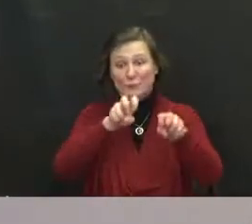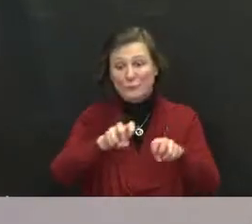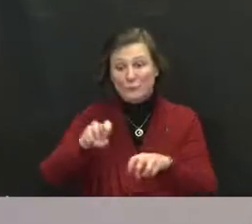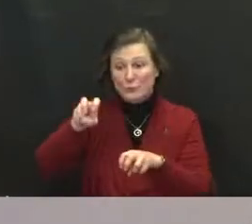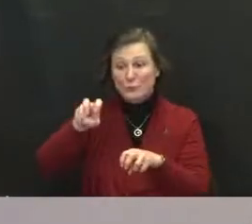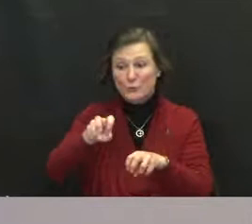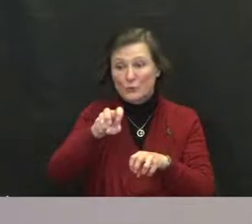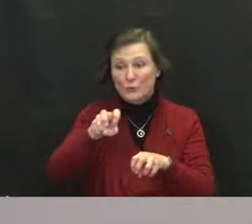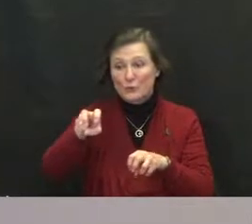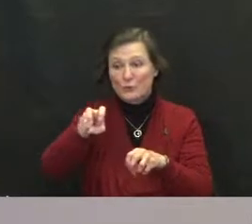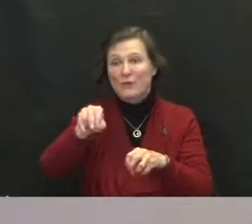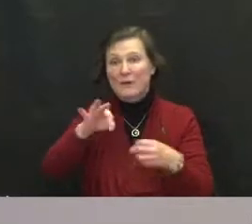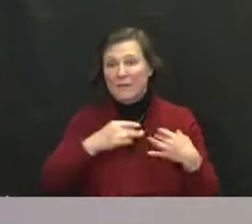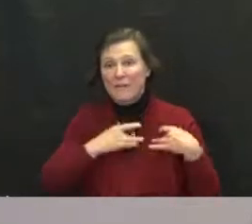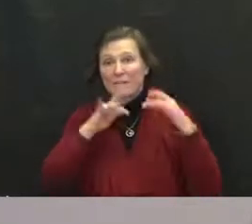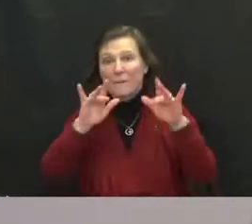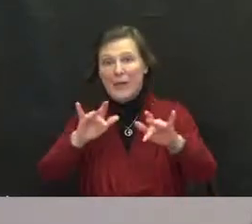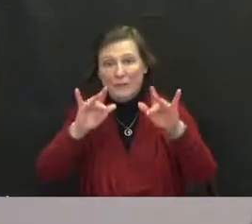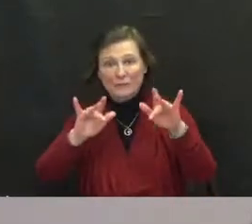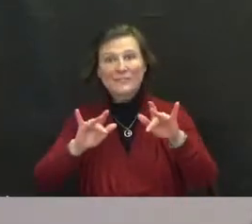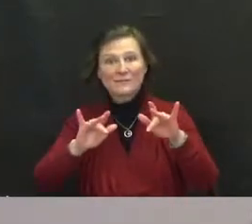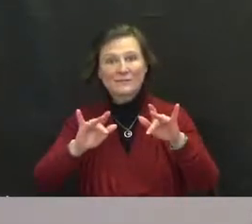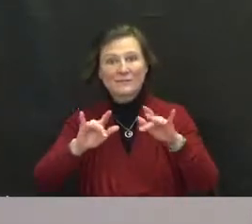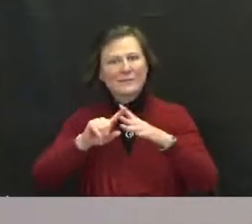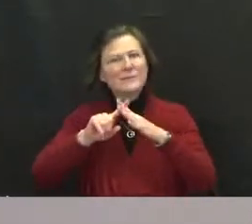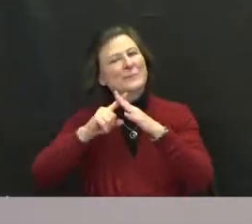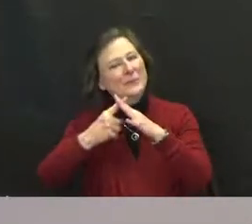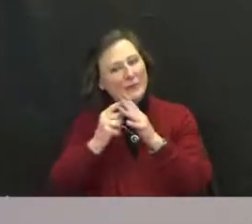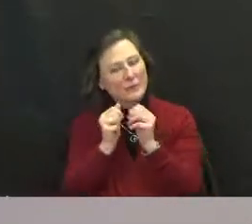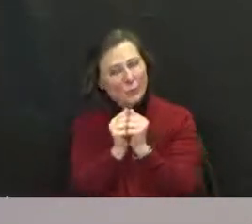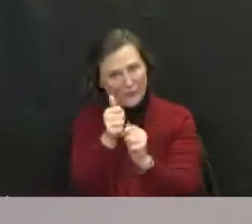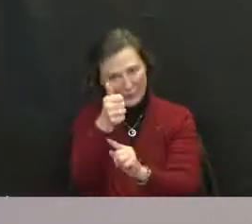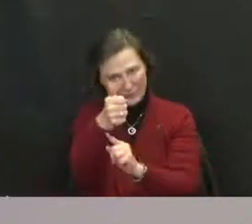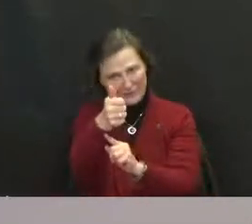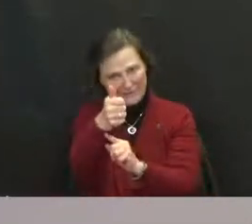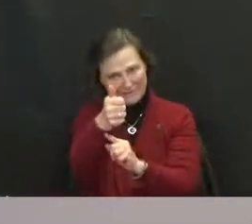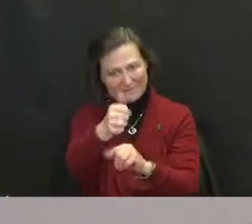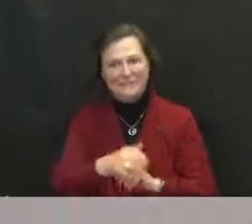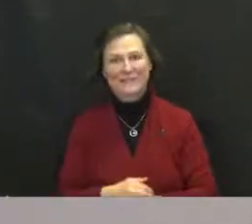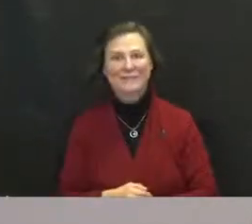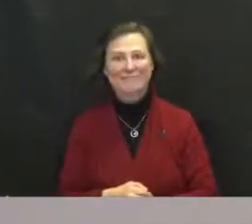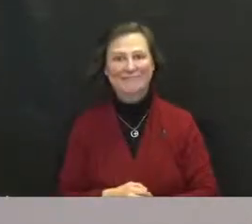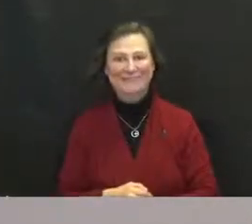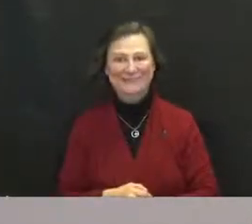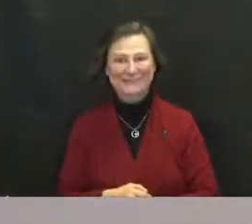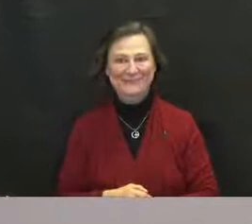of compassion, beginning with yourself.